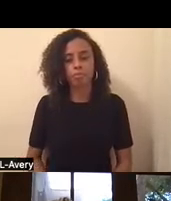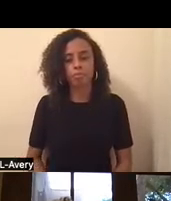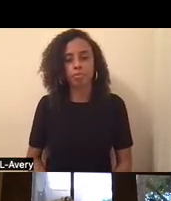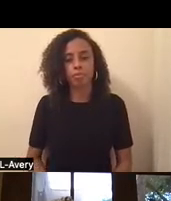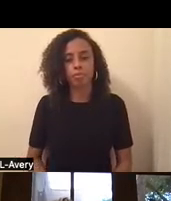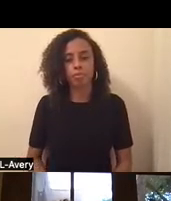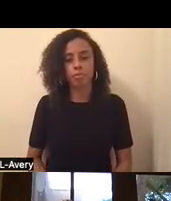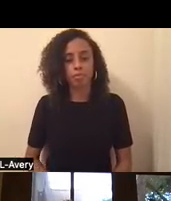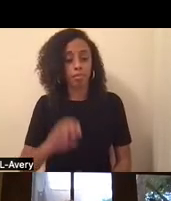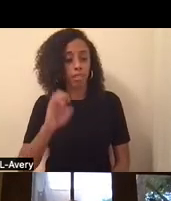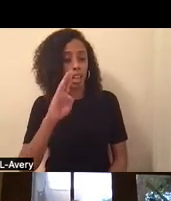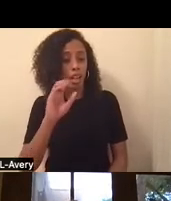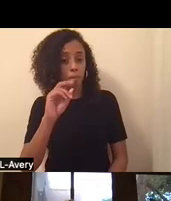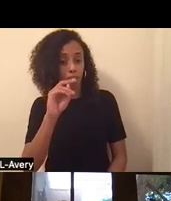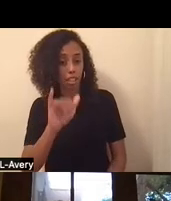Ebony?